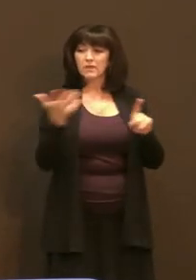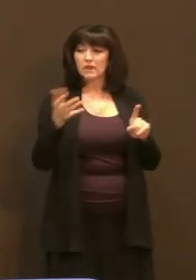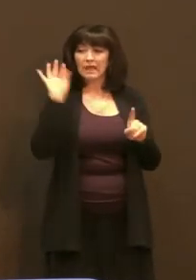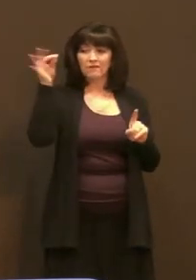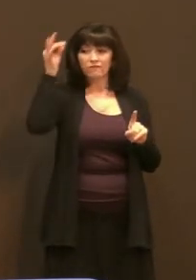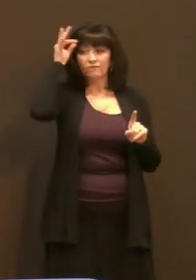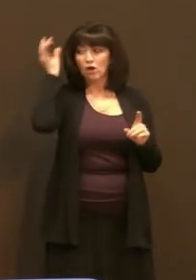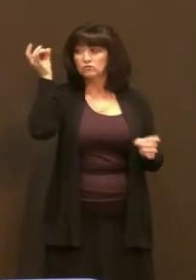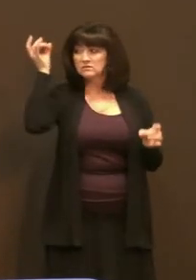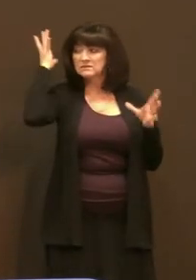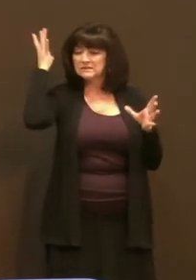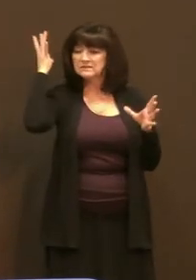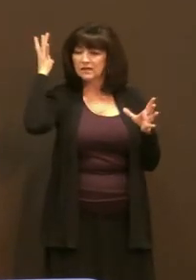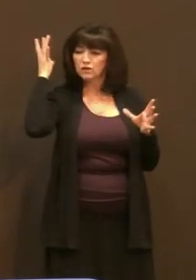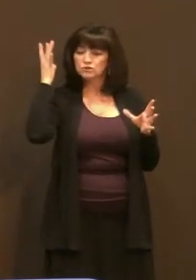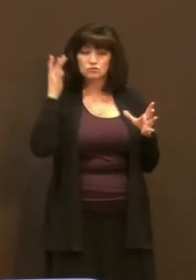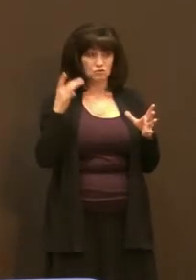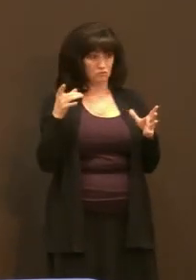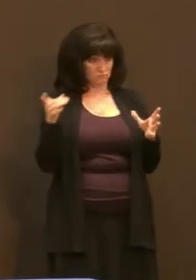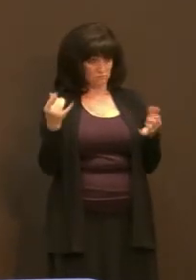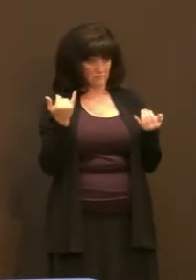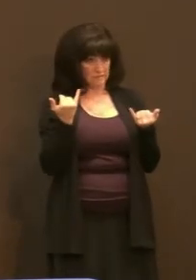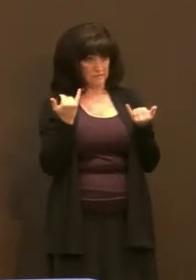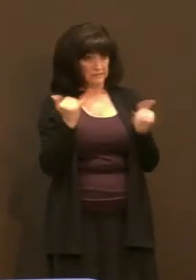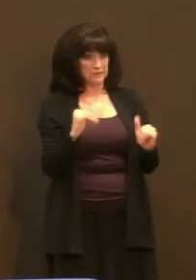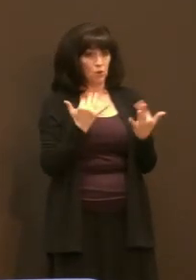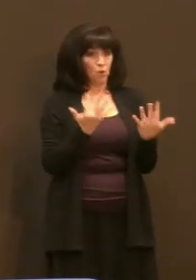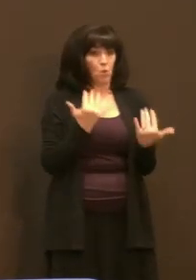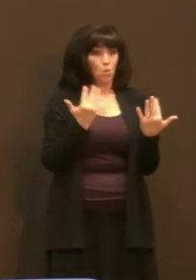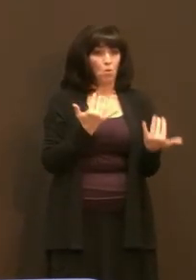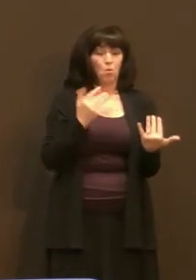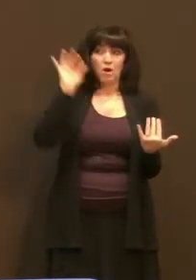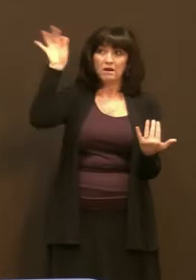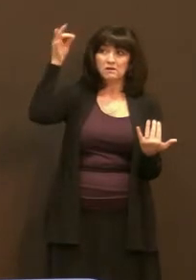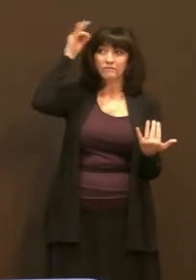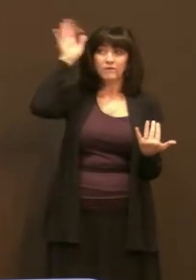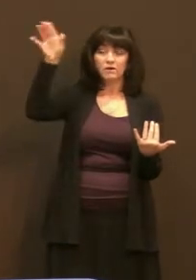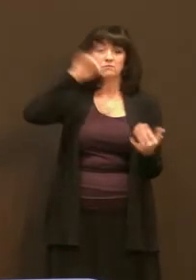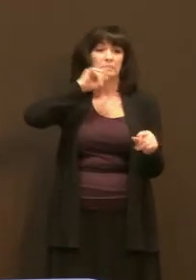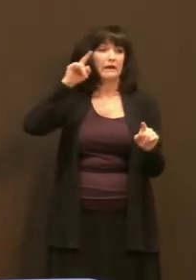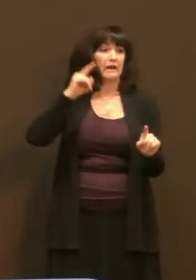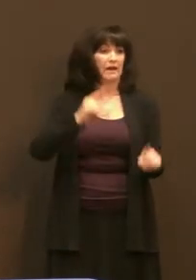financial assistance? Is the state still awaiting guidance from the feds on this?